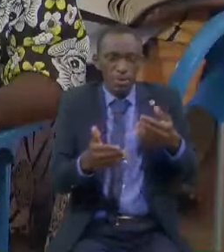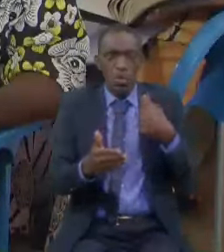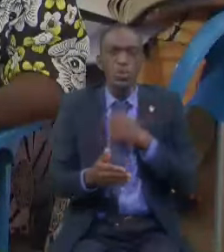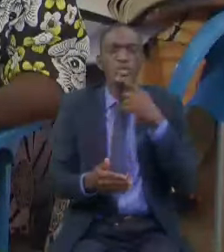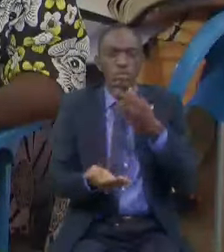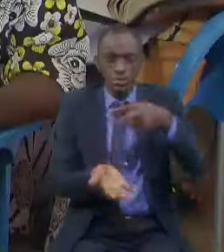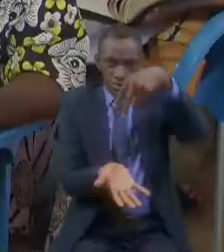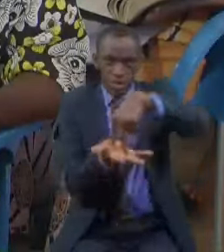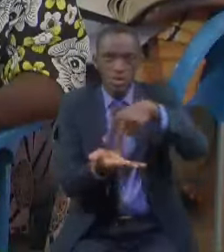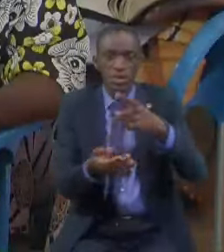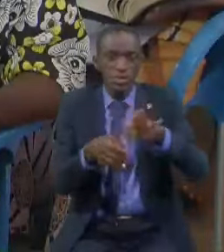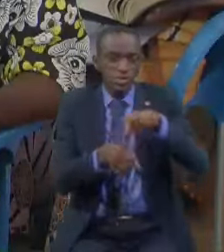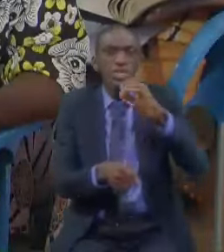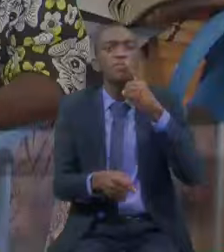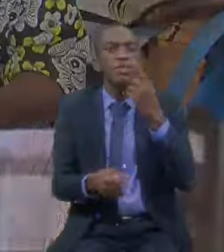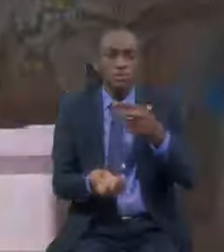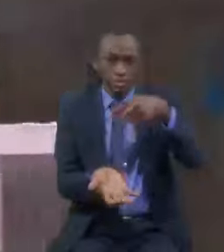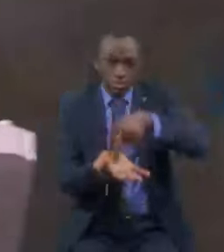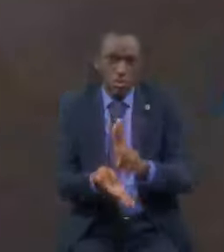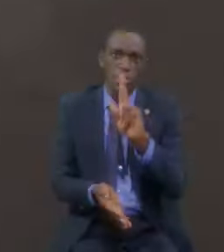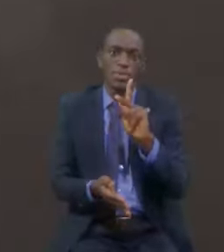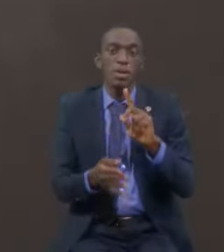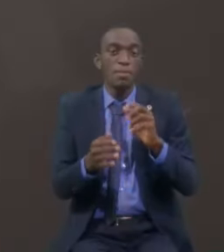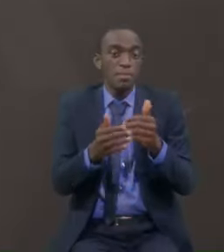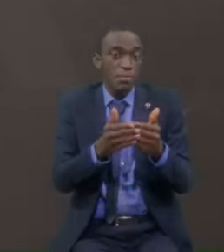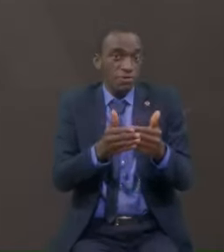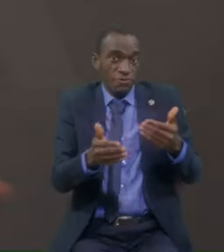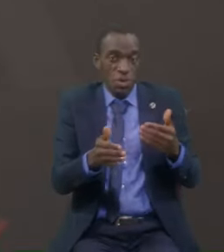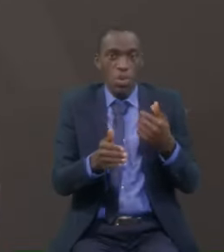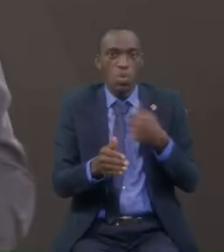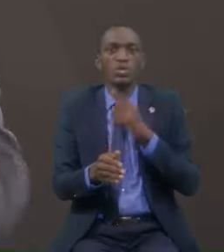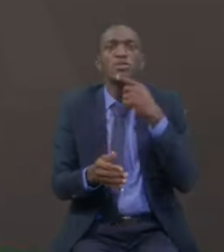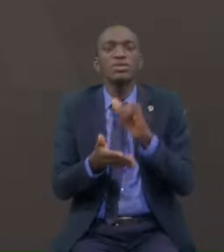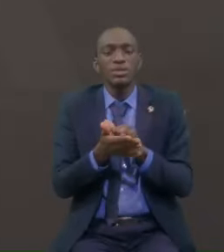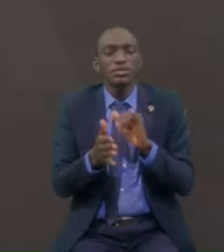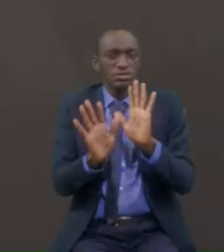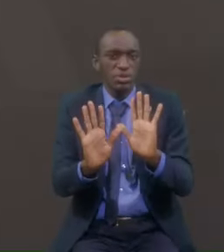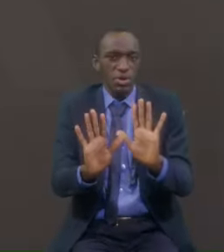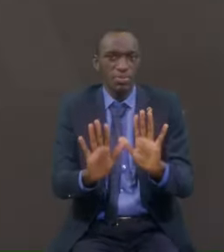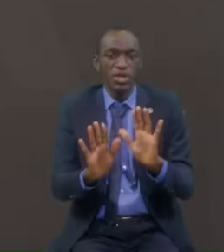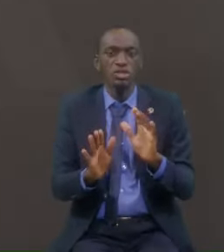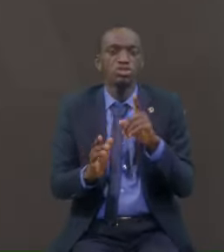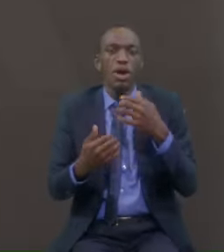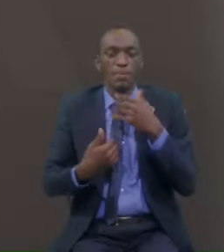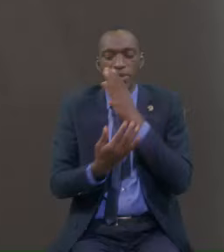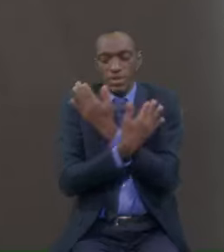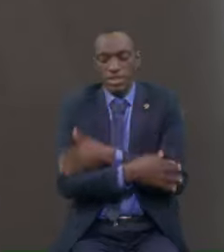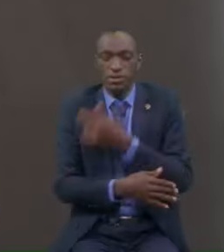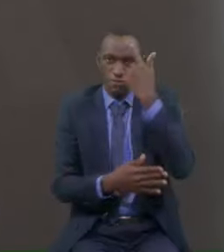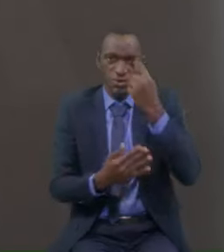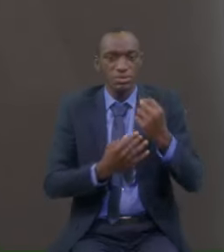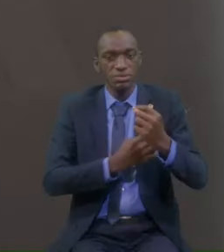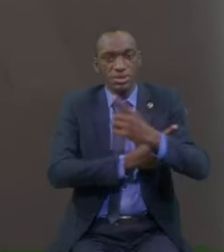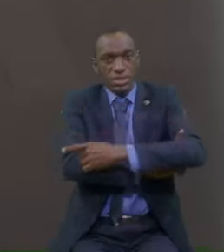get up. Before we say that's enough now, you've been resting for some days, you've been resting for some weeks, why don't you get up now? The